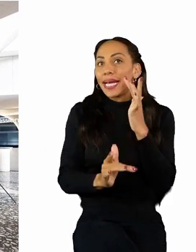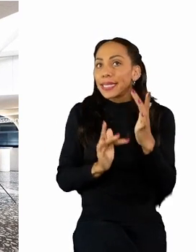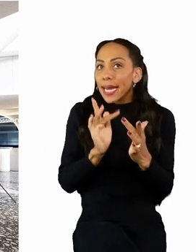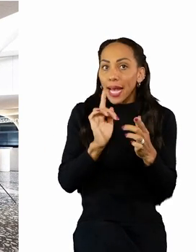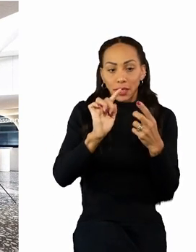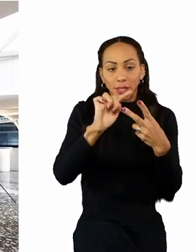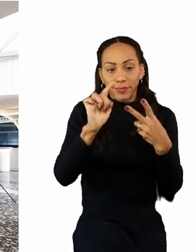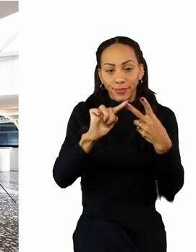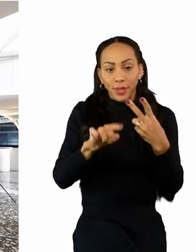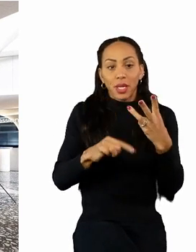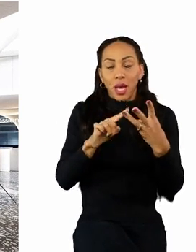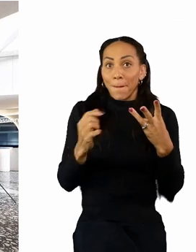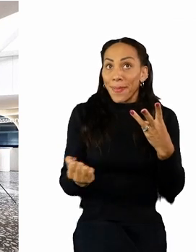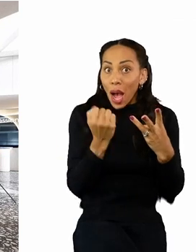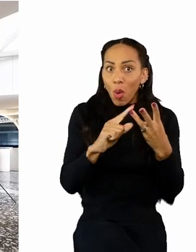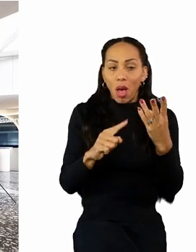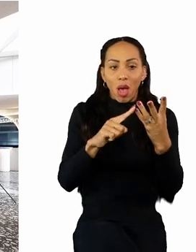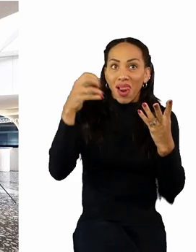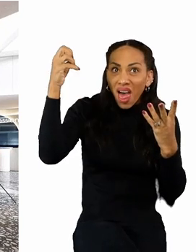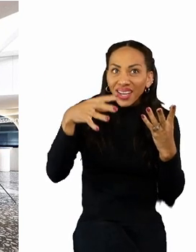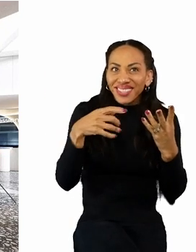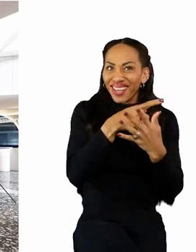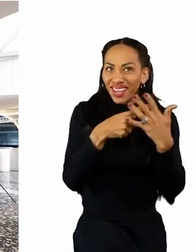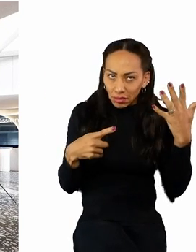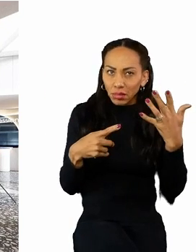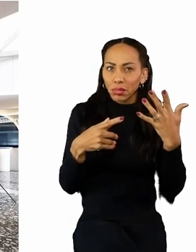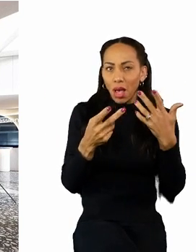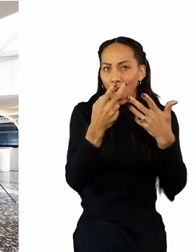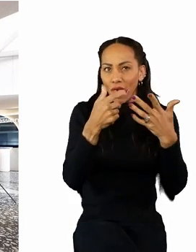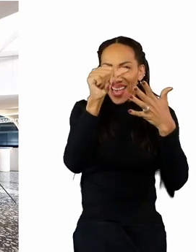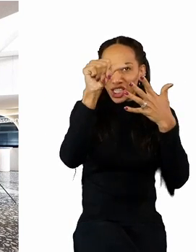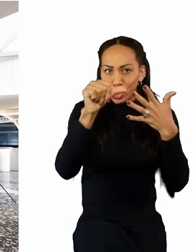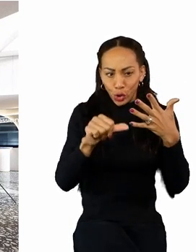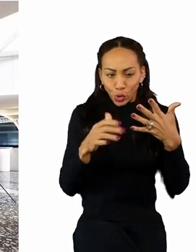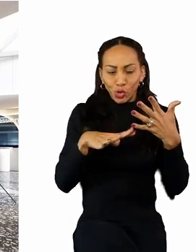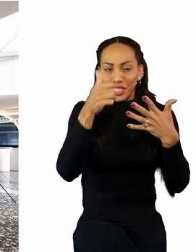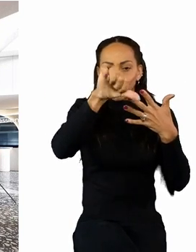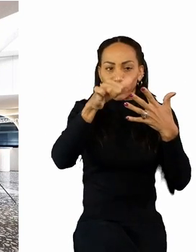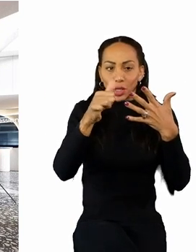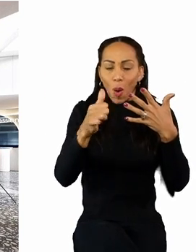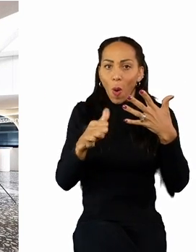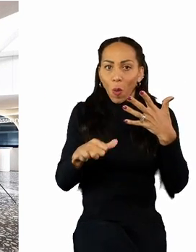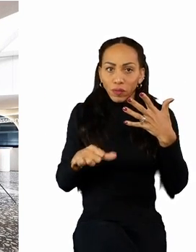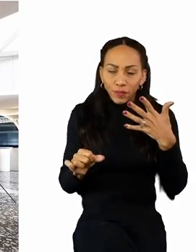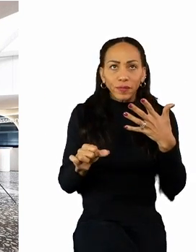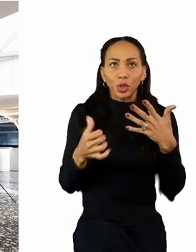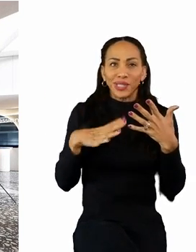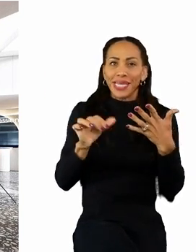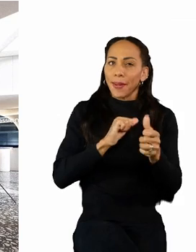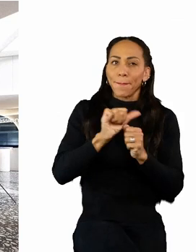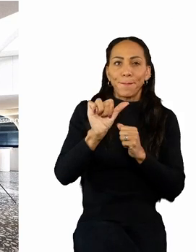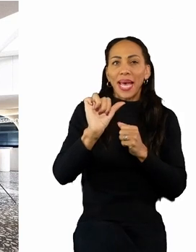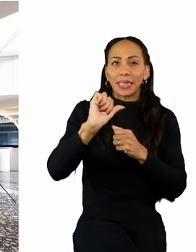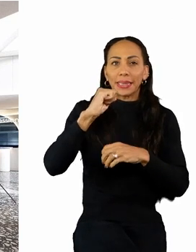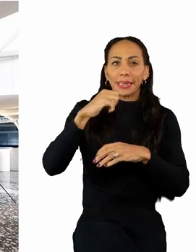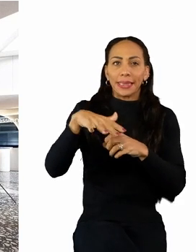So that might even be something like that could be set up. But you might want to think about internet, power, lighting, all